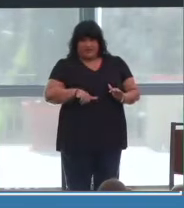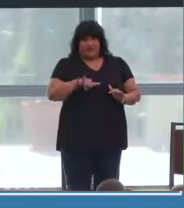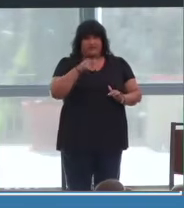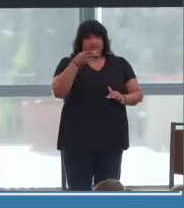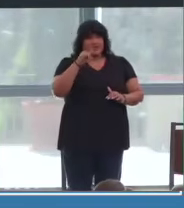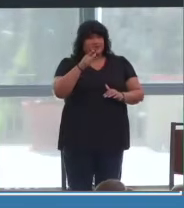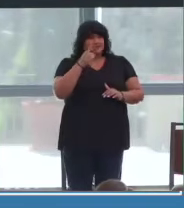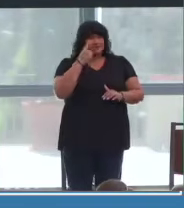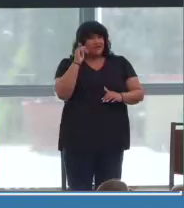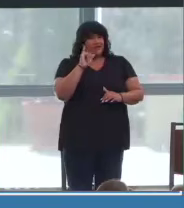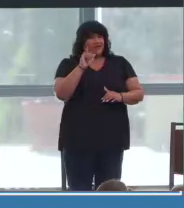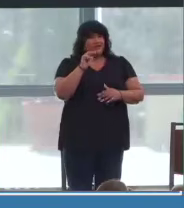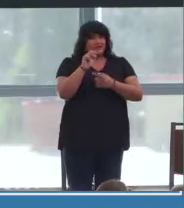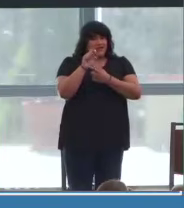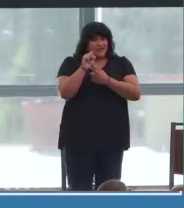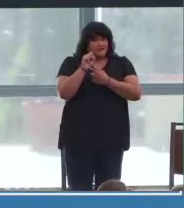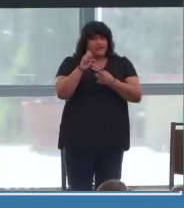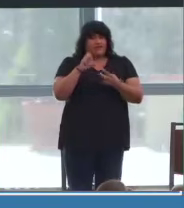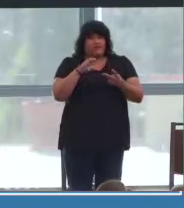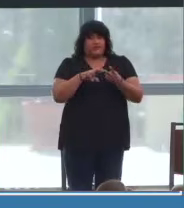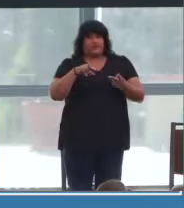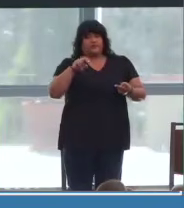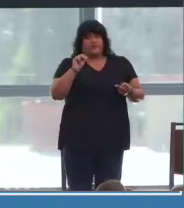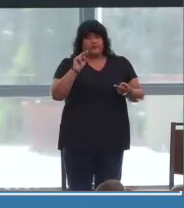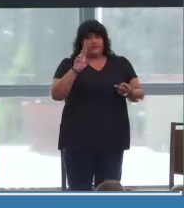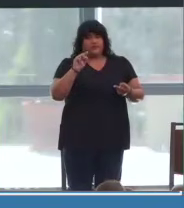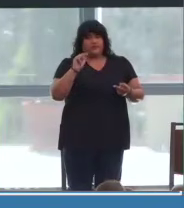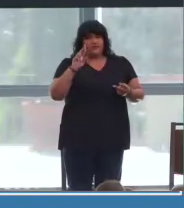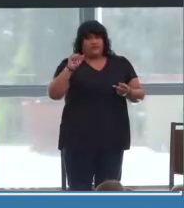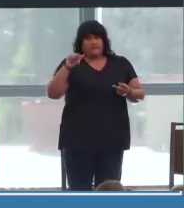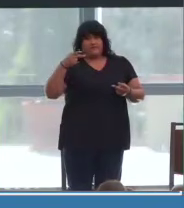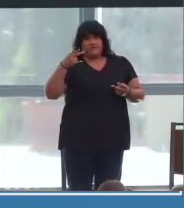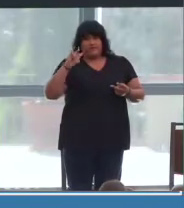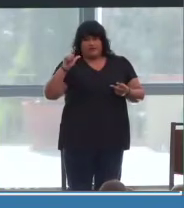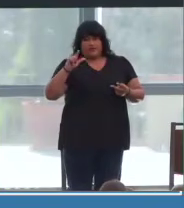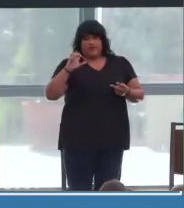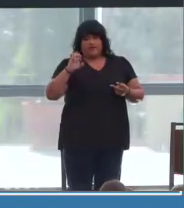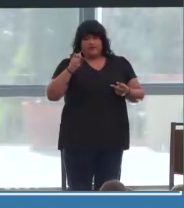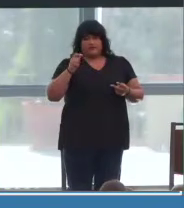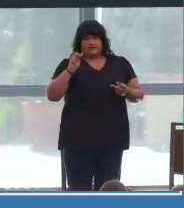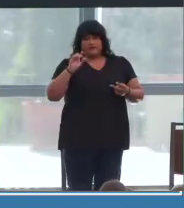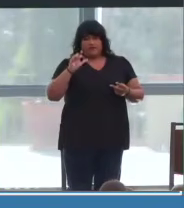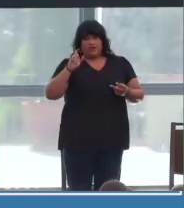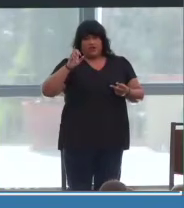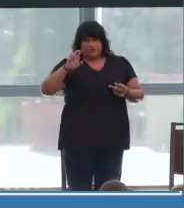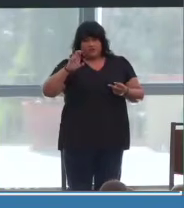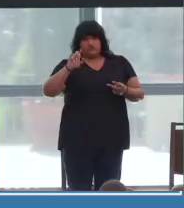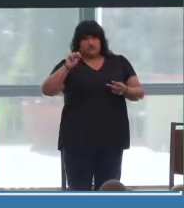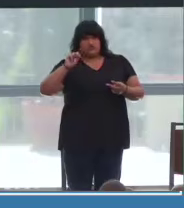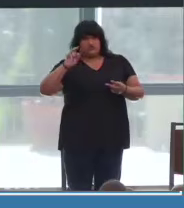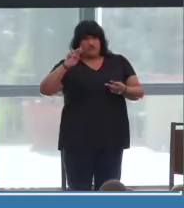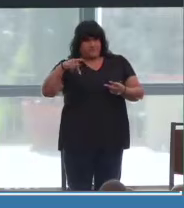a net or a neutrophil extracellular trap. It's a meshwork of fibers that sort of